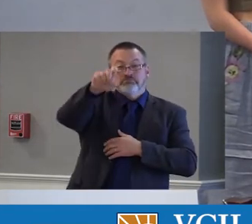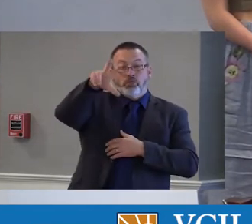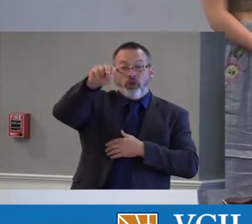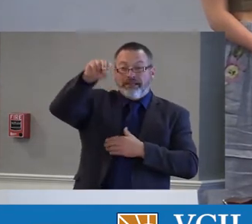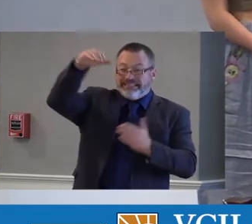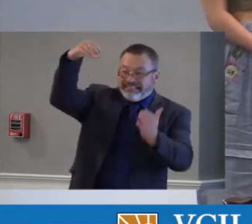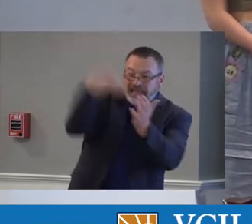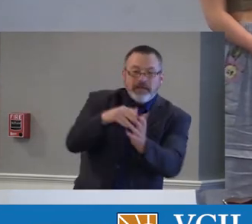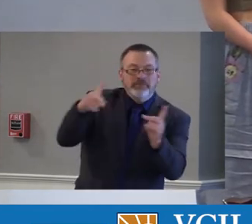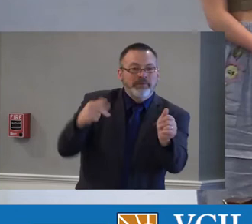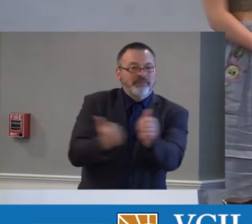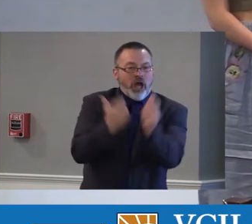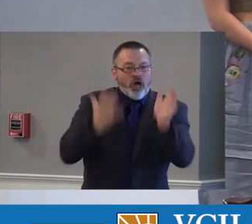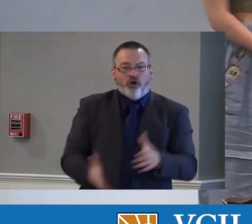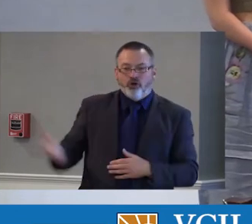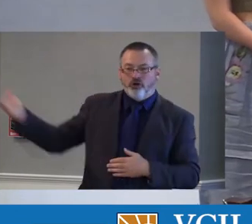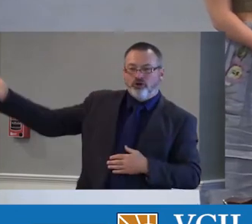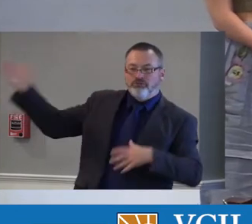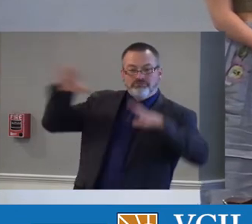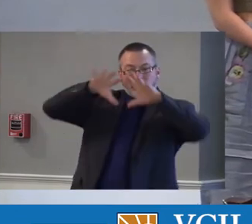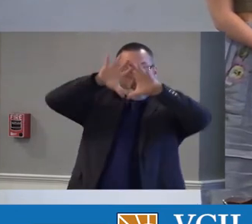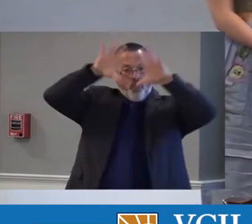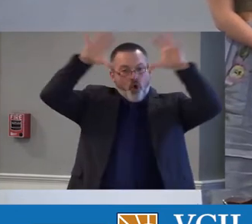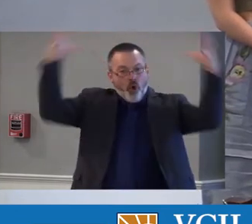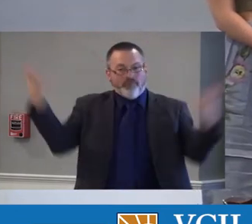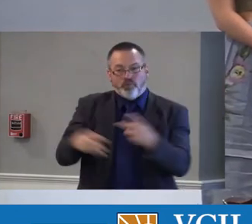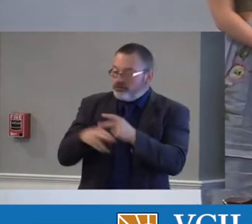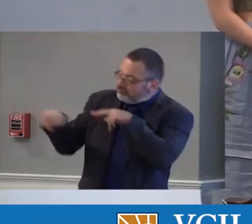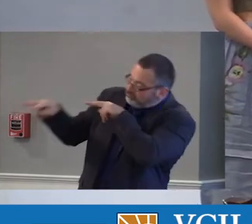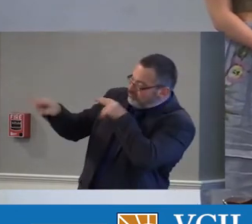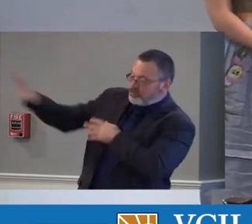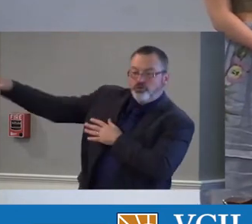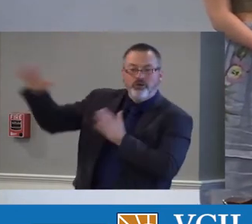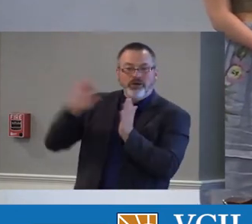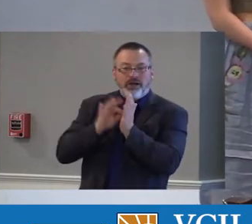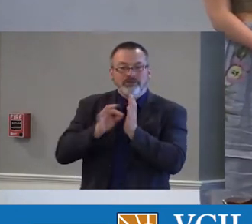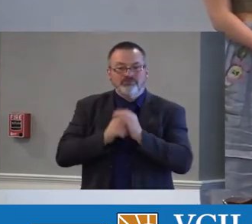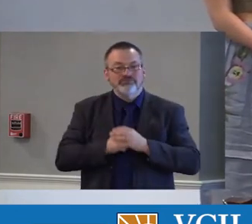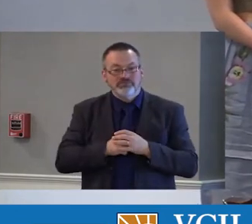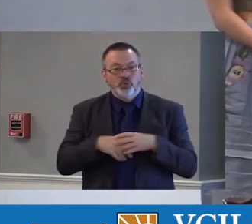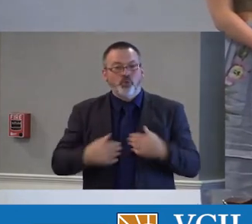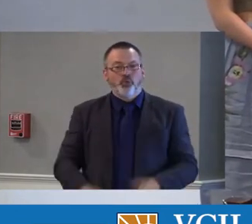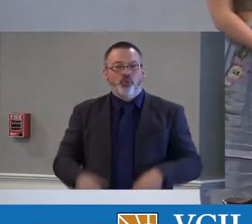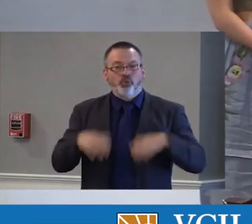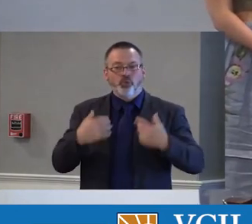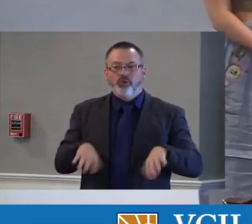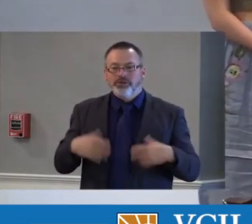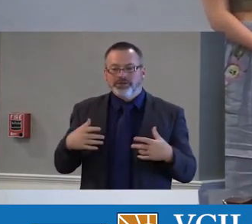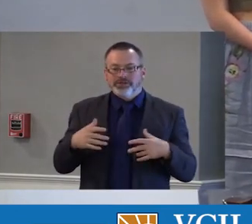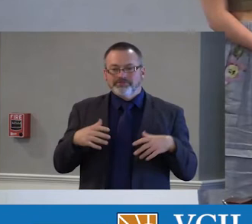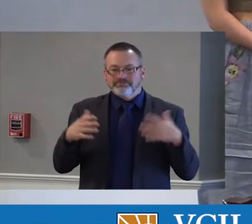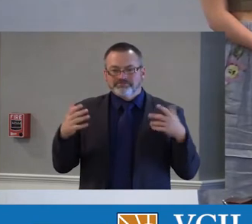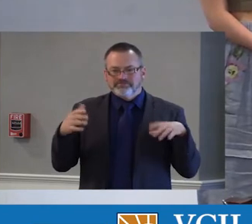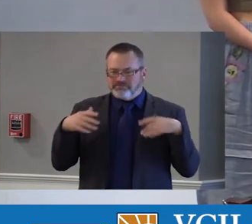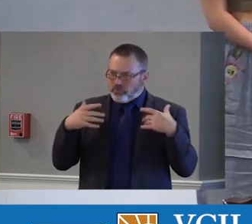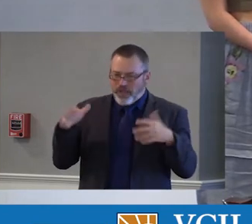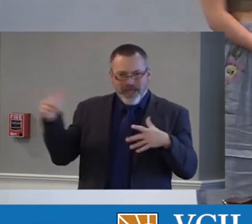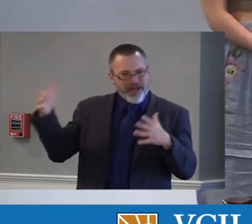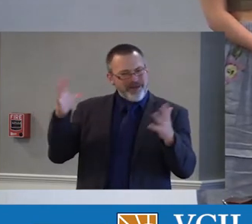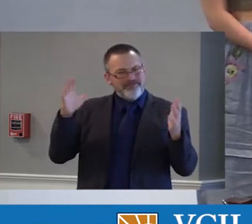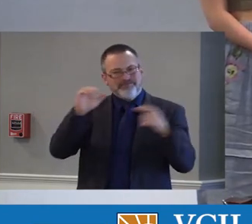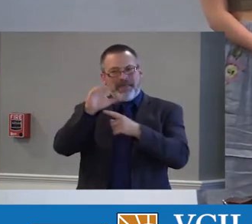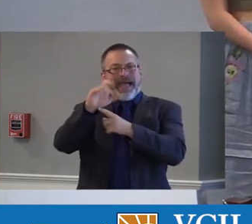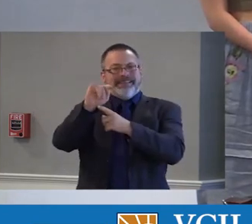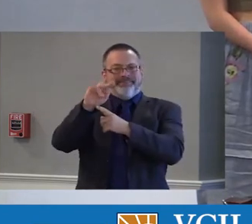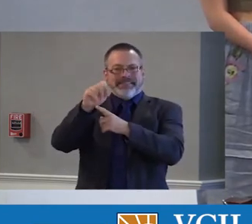the world and has created a community for other disabled artists and activists. Last summer, she worked as an advisor